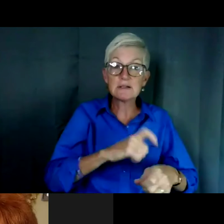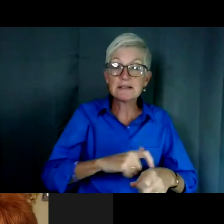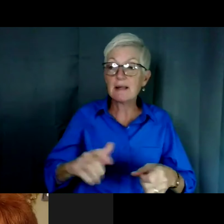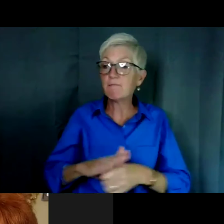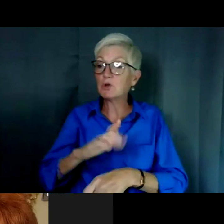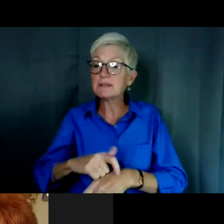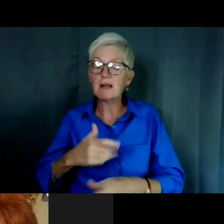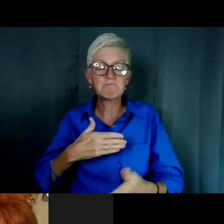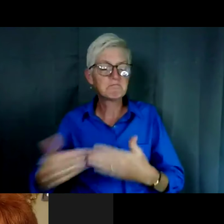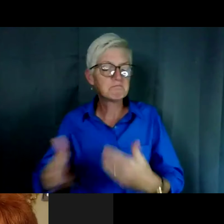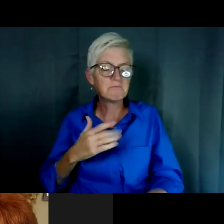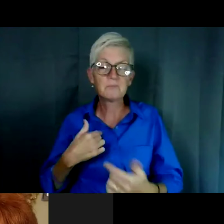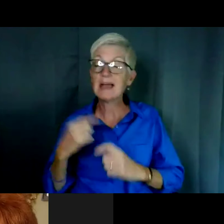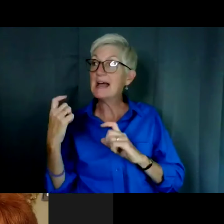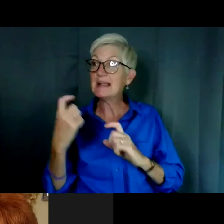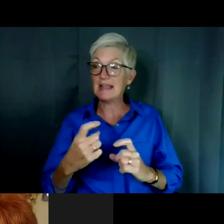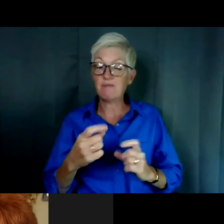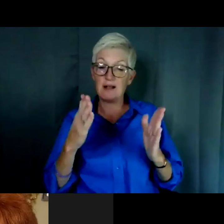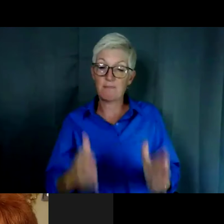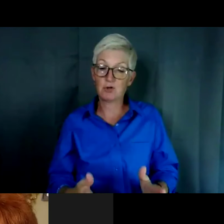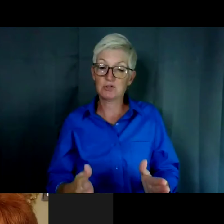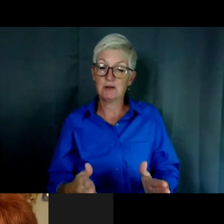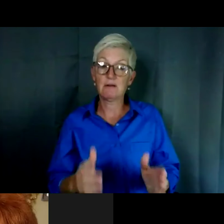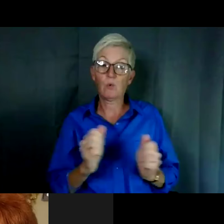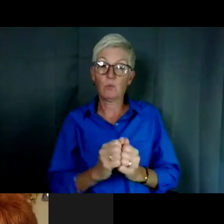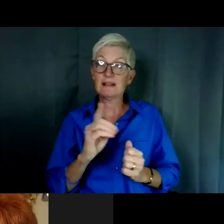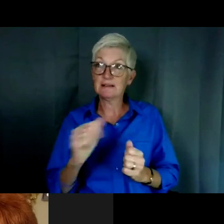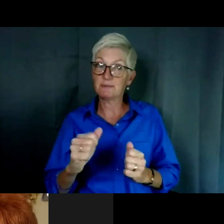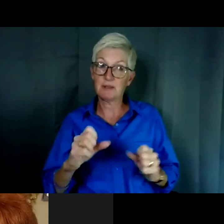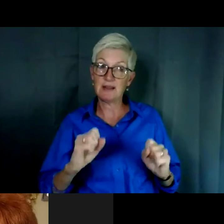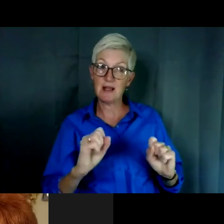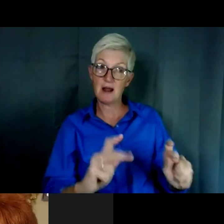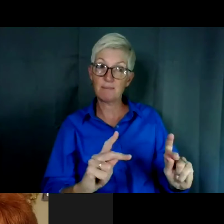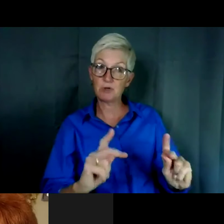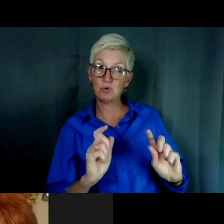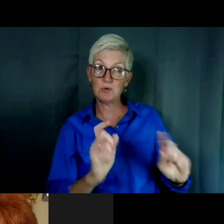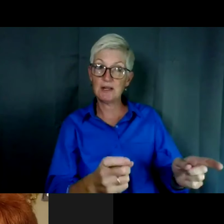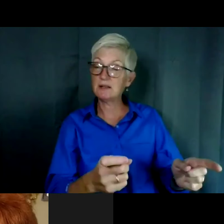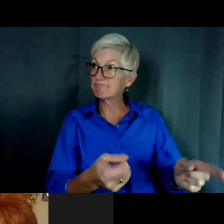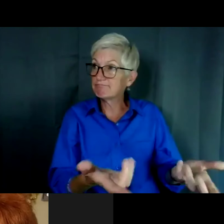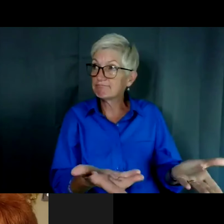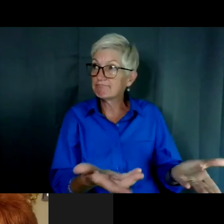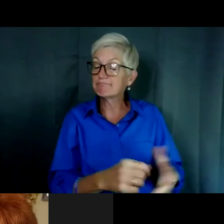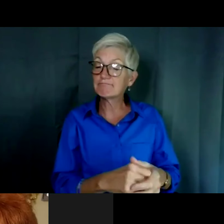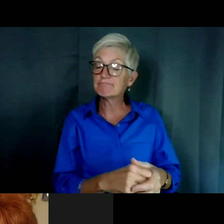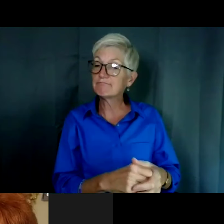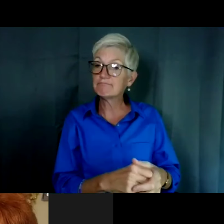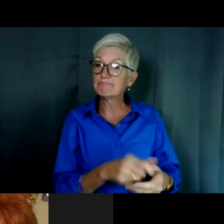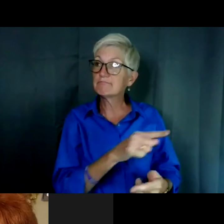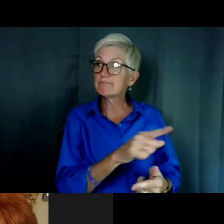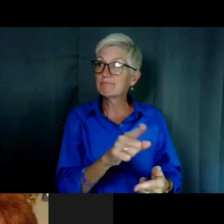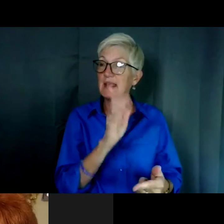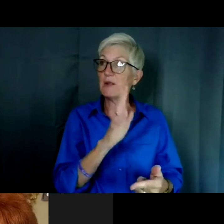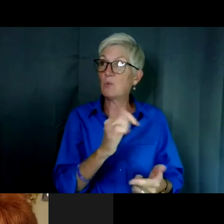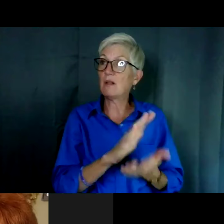know, giving somebody with an opportunity, with a disability, the opportunity, they're going to be very